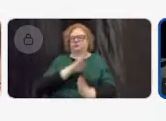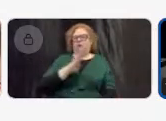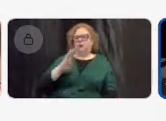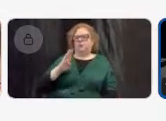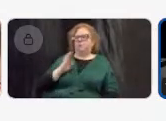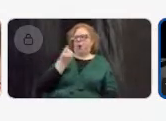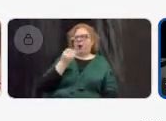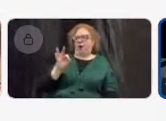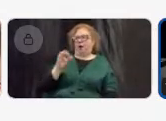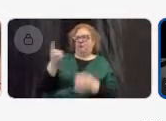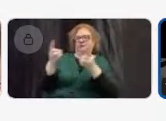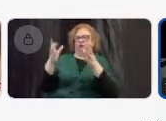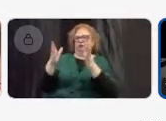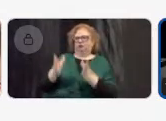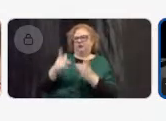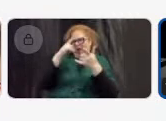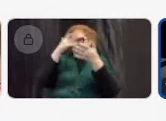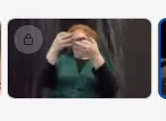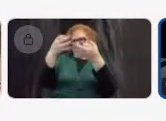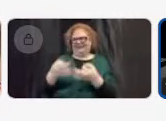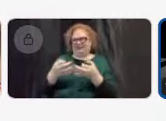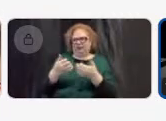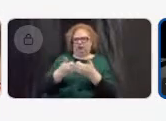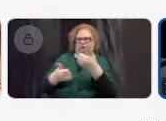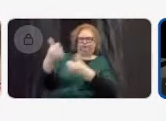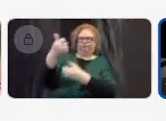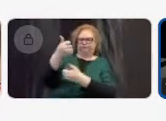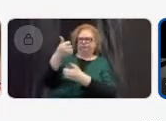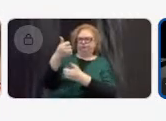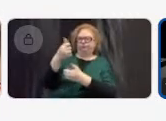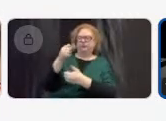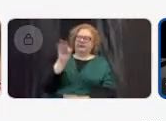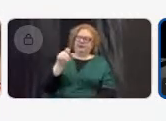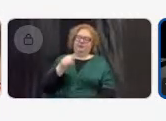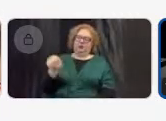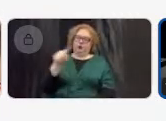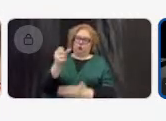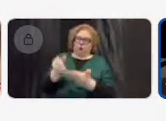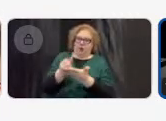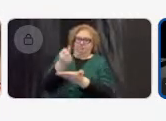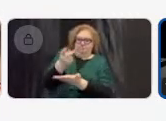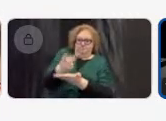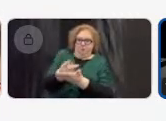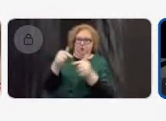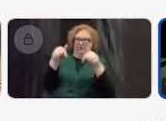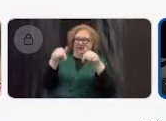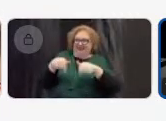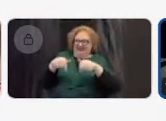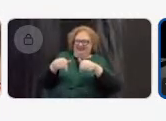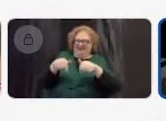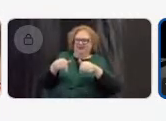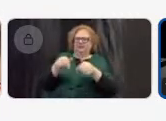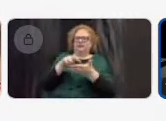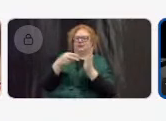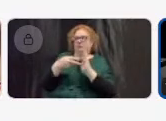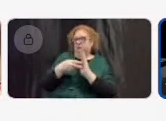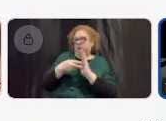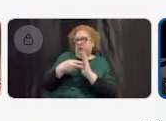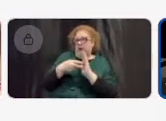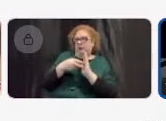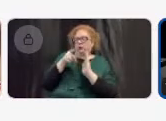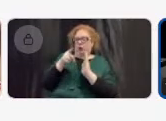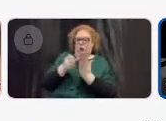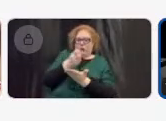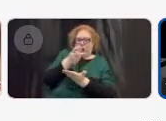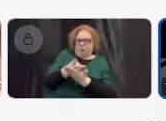do, then simply let it be known that you would approve a change in the master street plan to